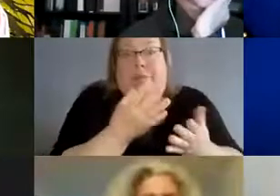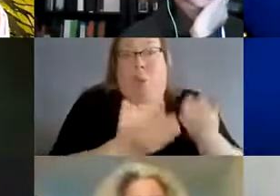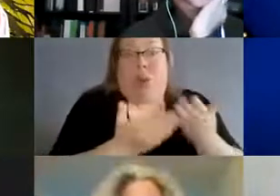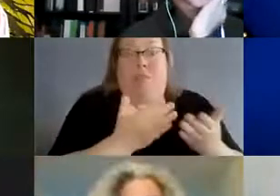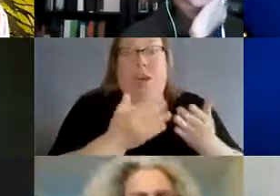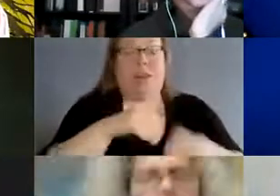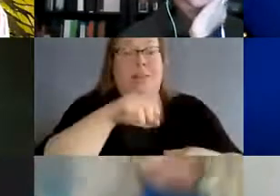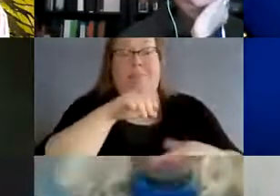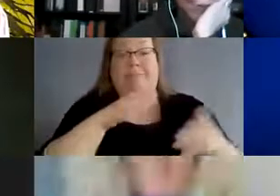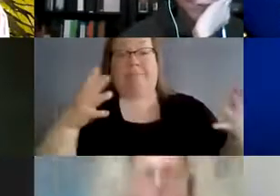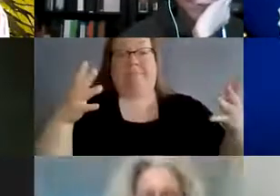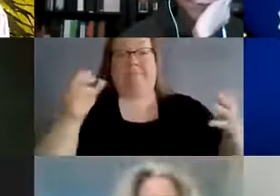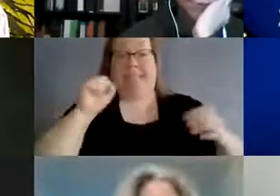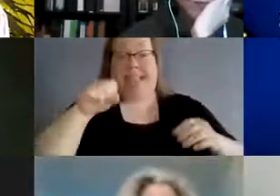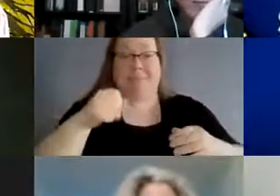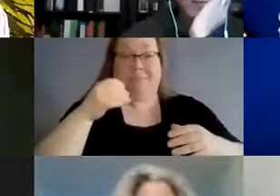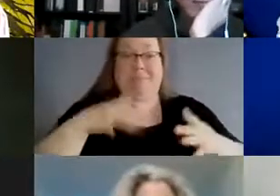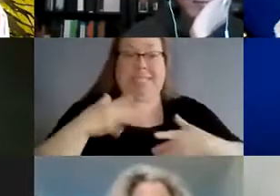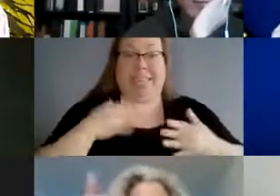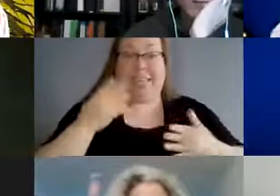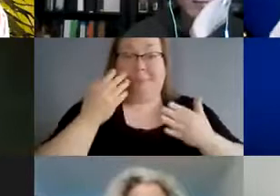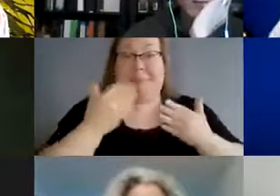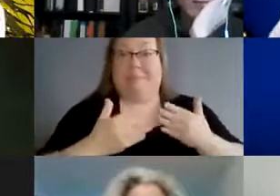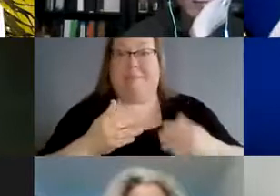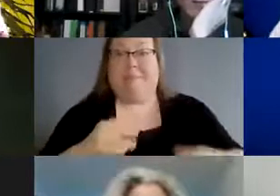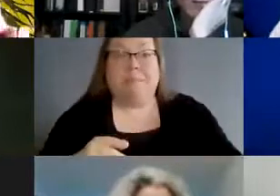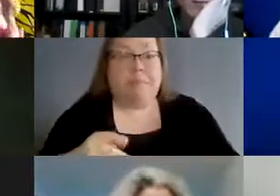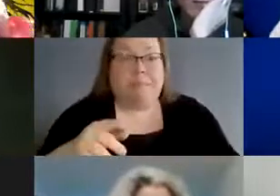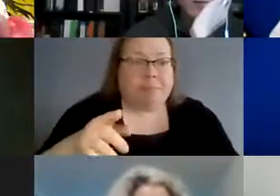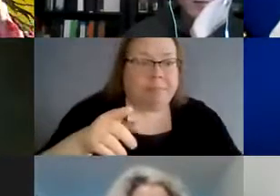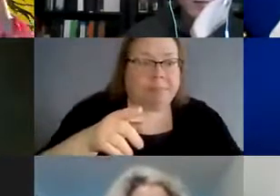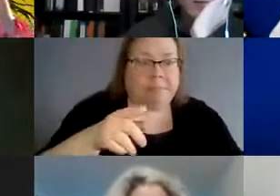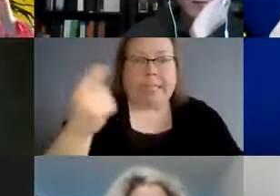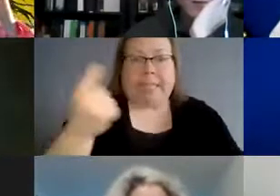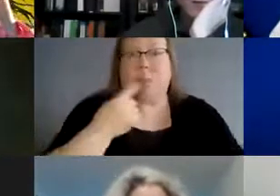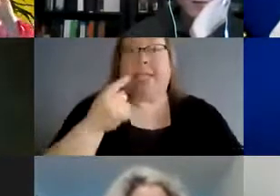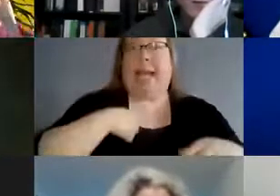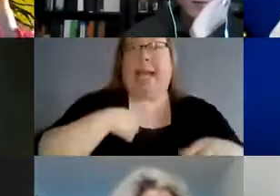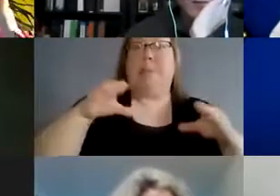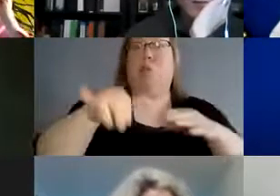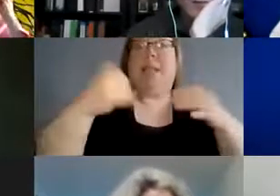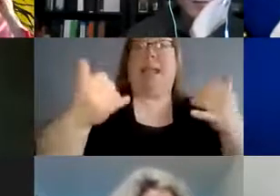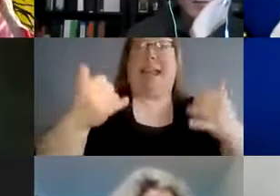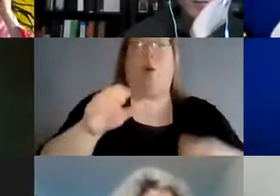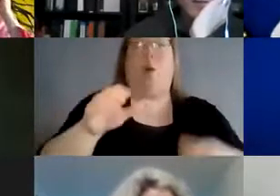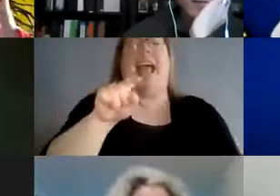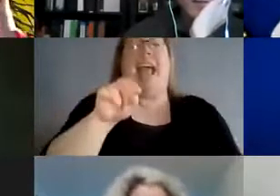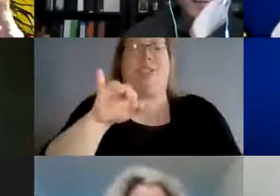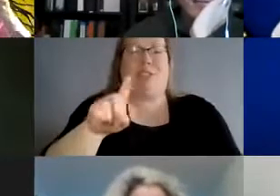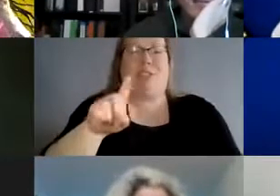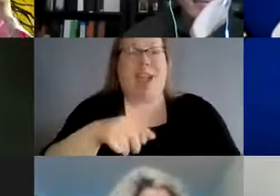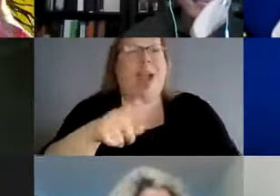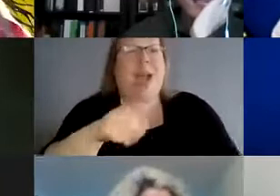to hear from you. All right, Priscilla, I'm going to do that now, just for you. Yay, Astrid, I'm so glad